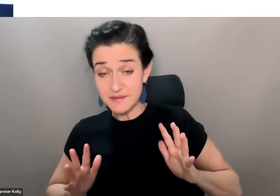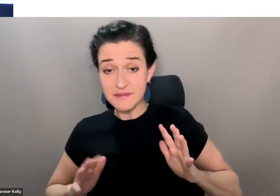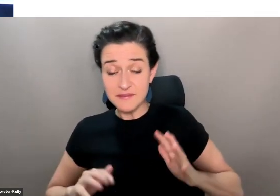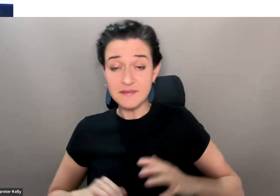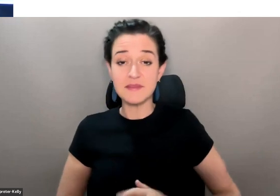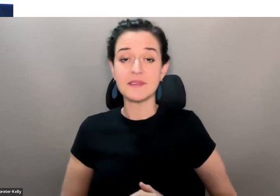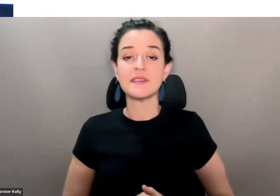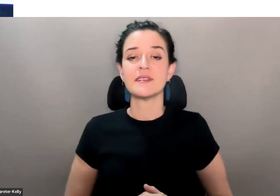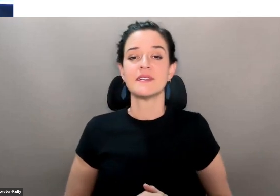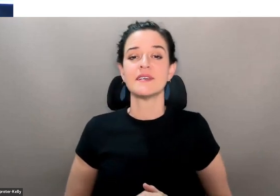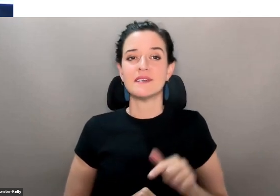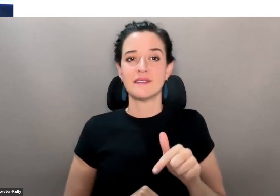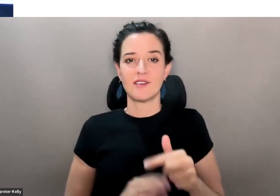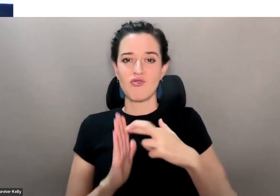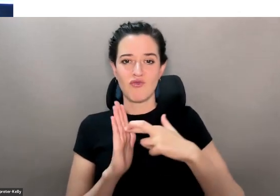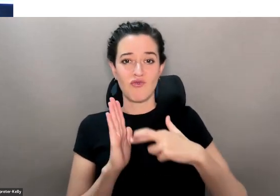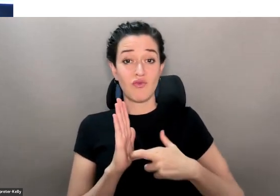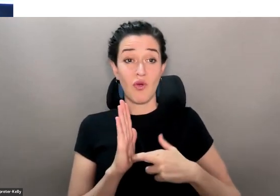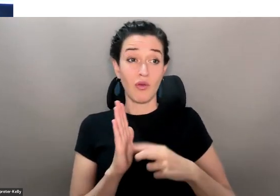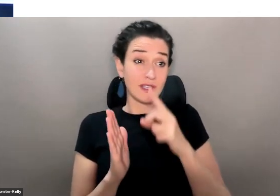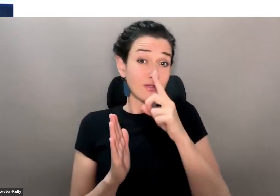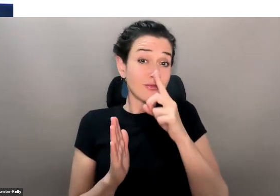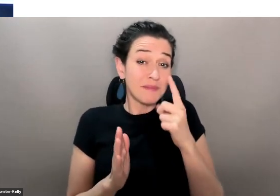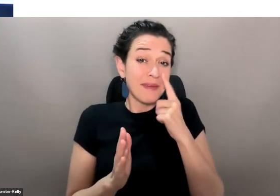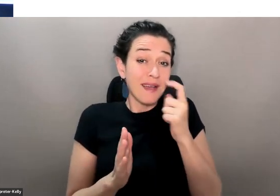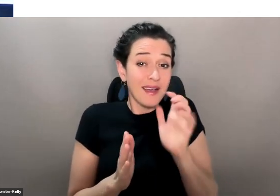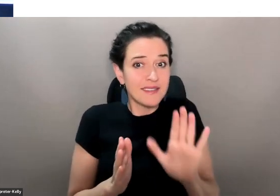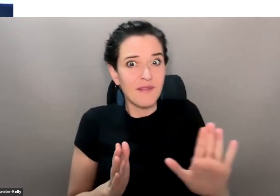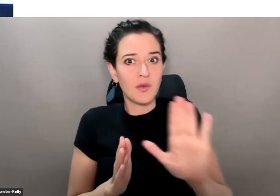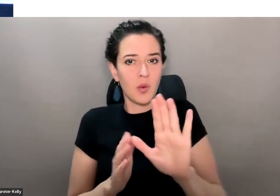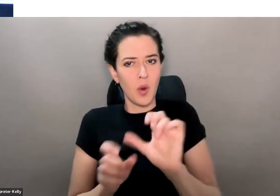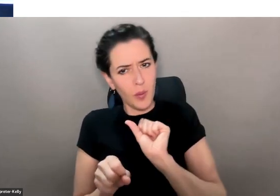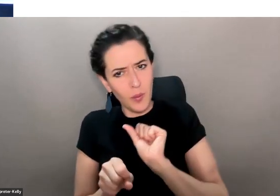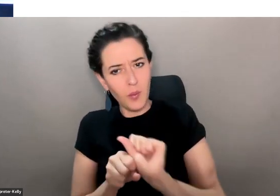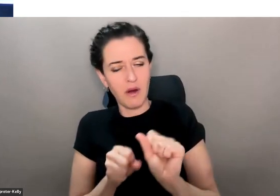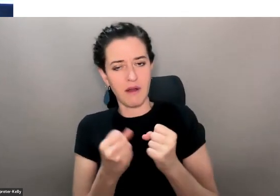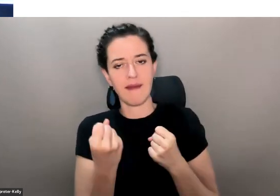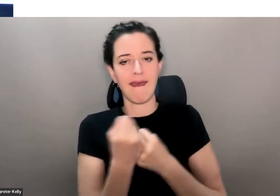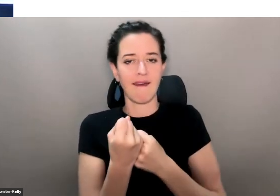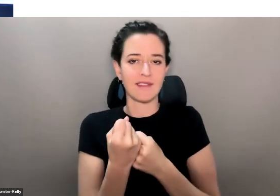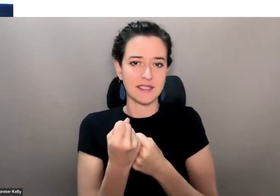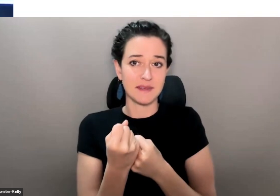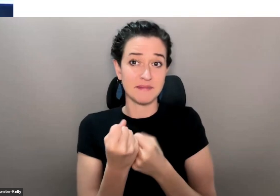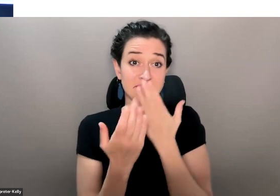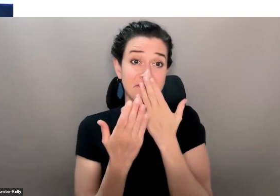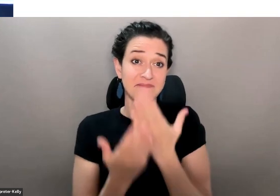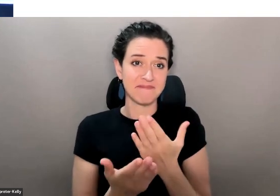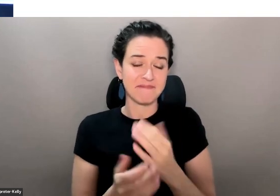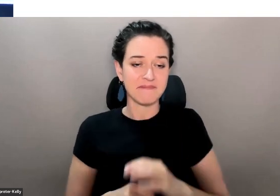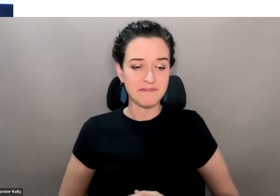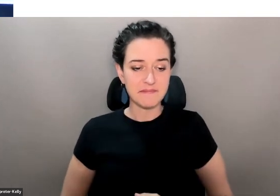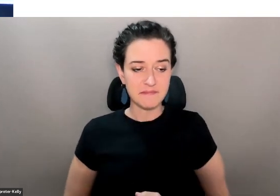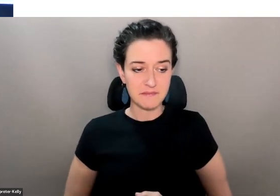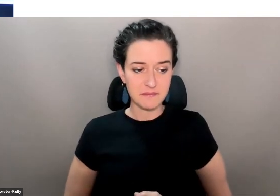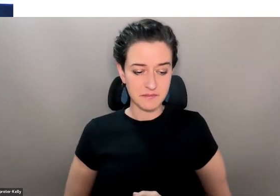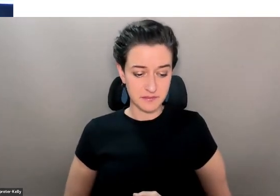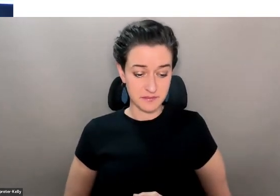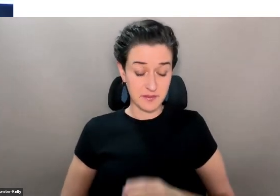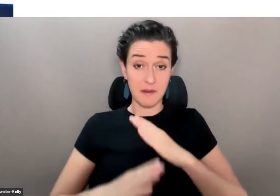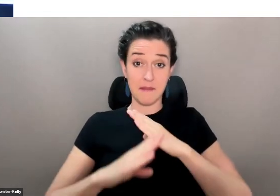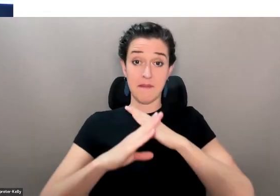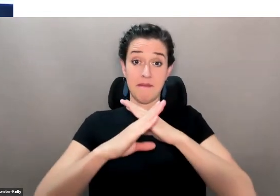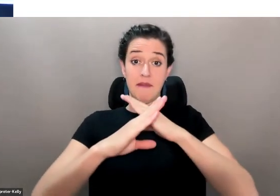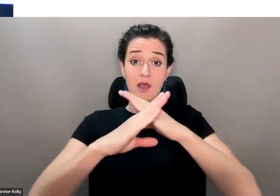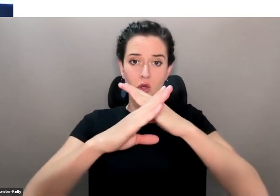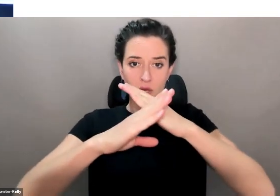this final rule is really the result of your work and advocacy, and I'm so grateful for that. By removing these barriers to critical healthcare